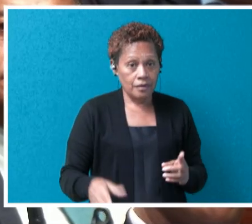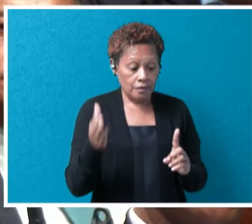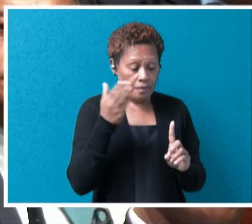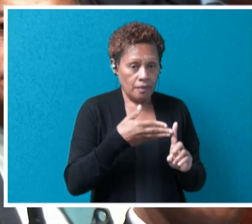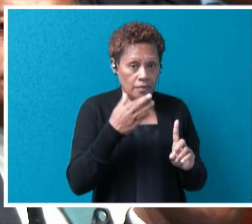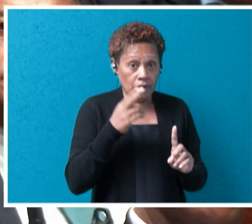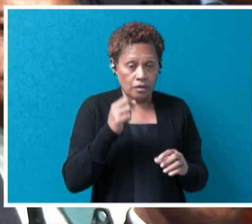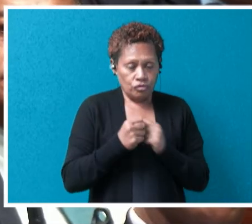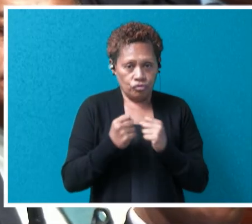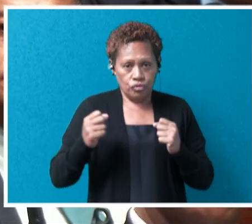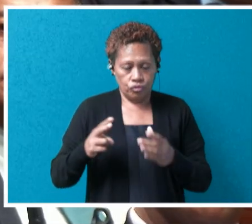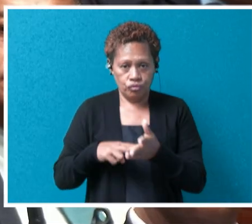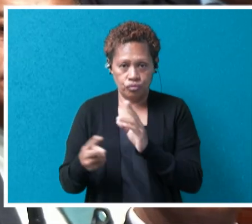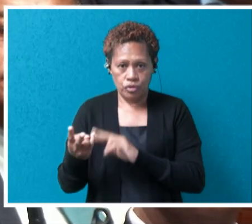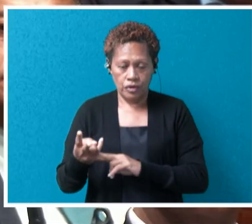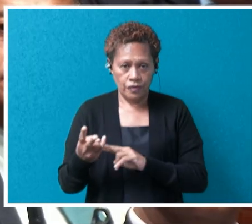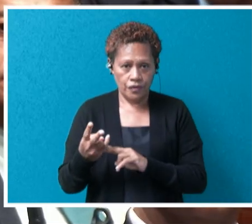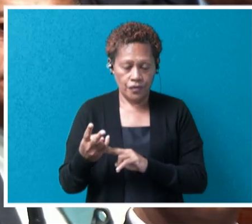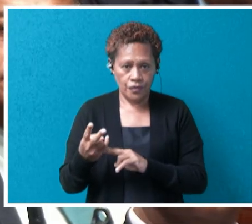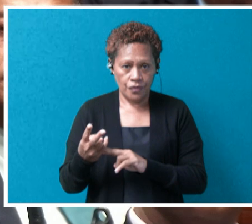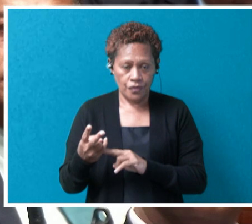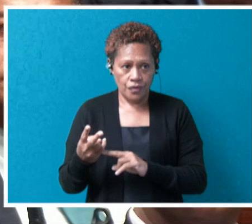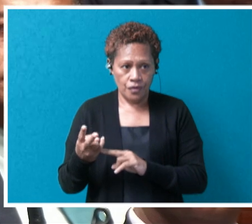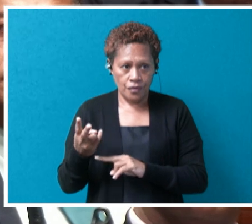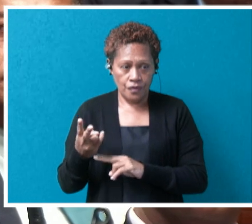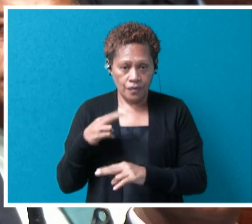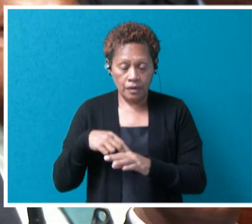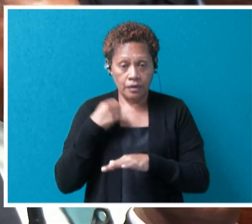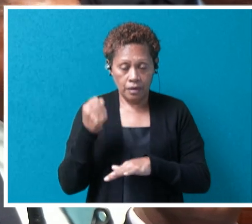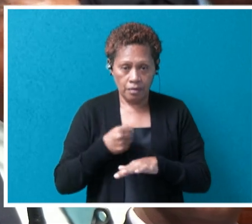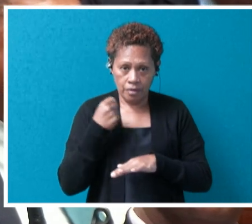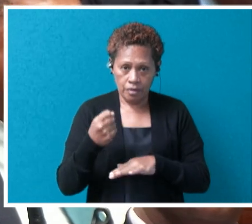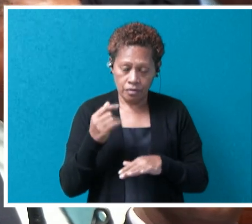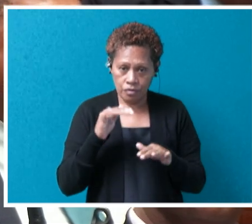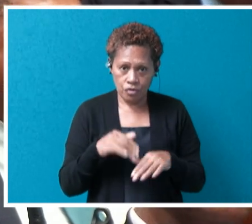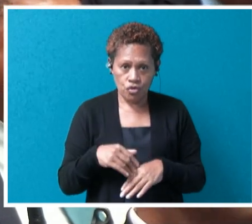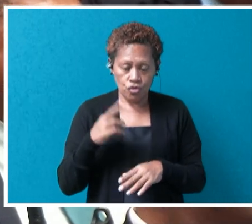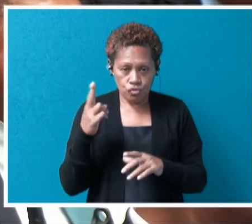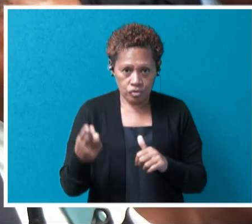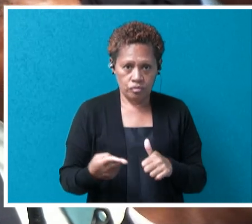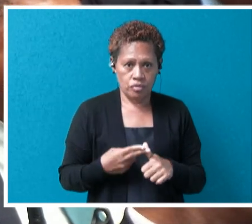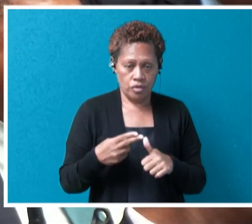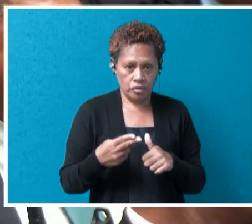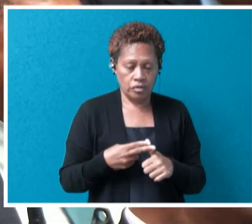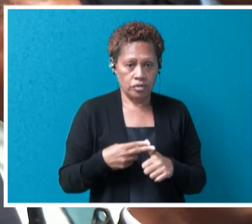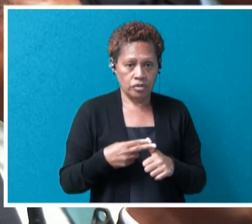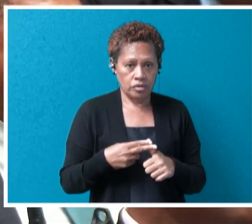village governance system so they can respond more effectively to modern challenges,